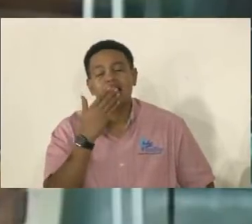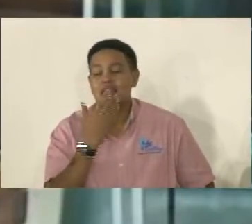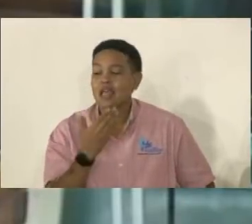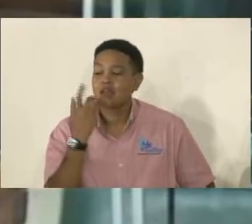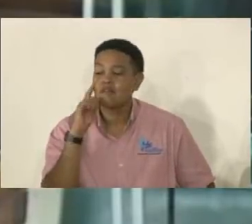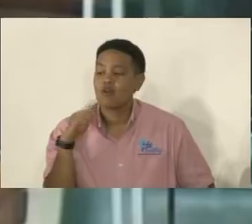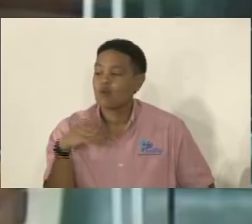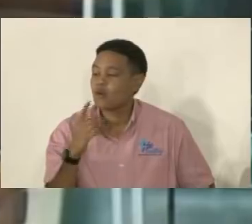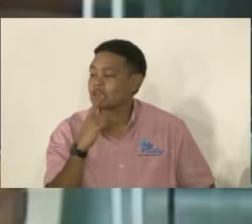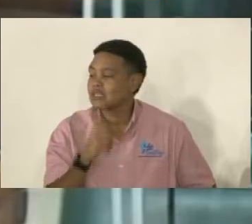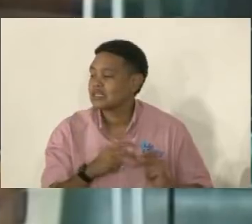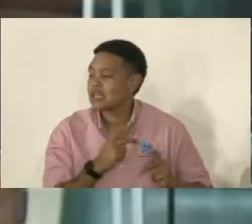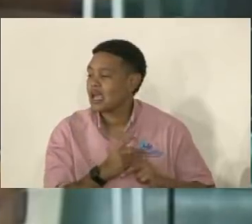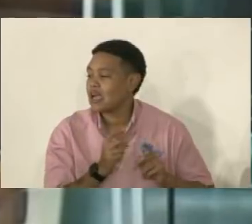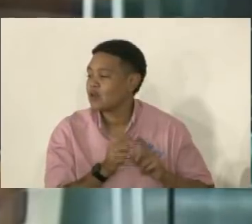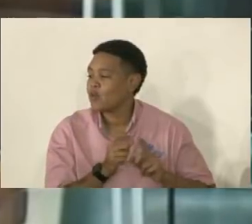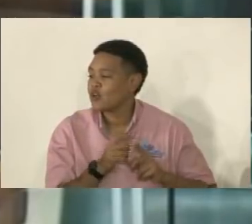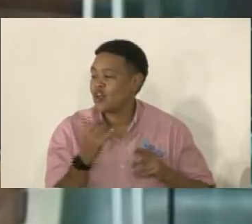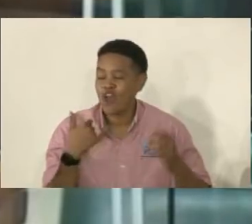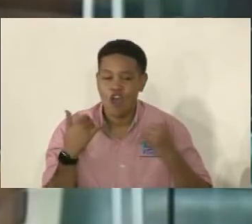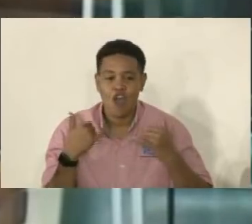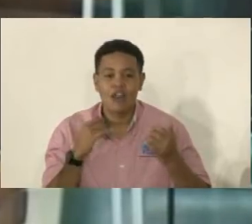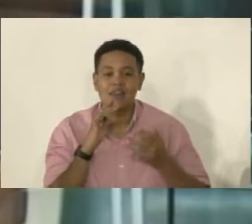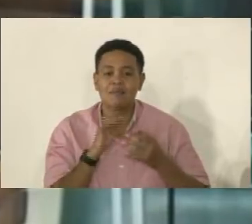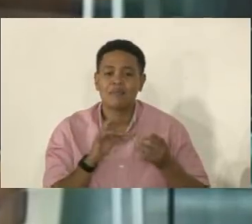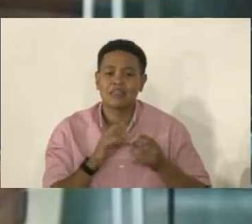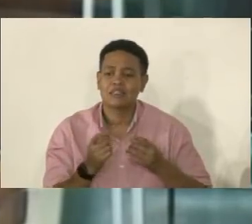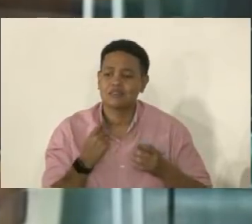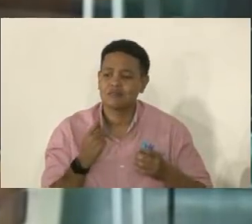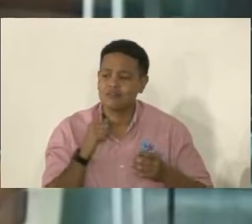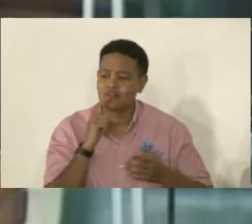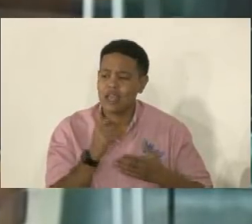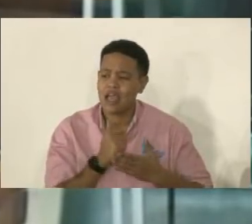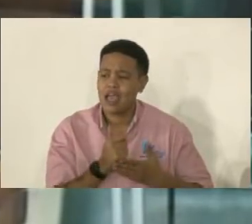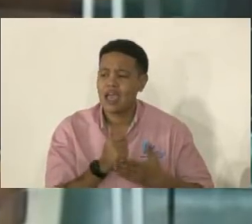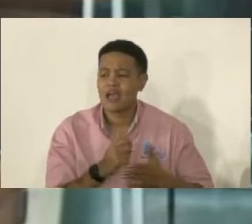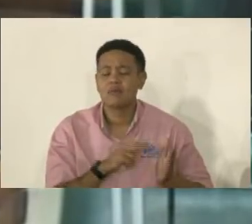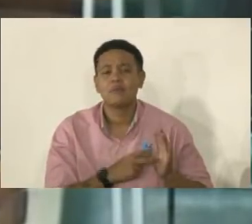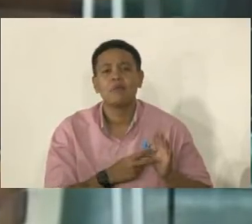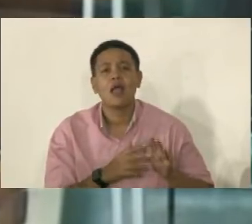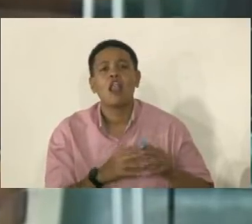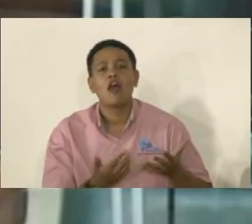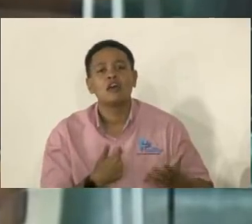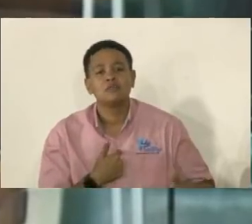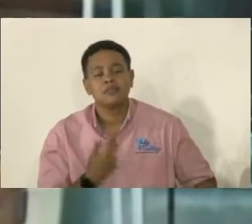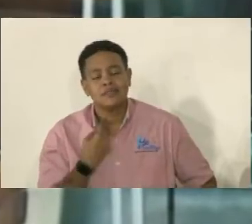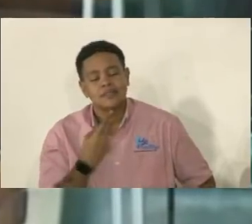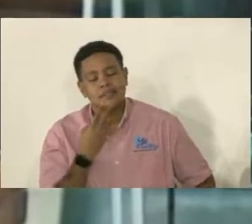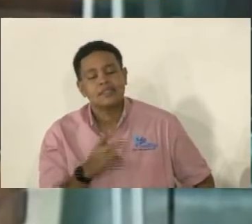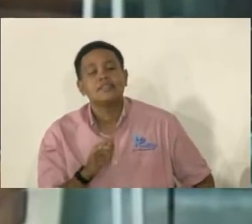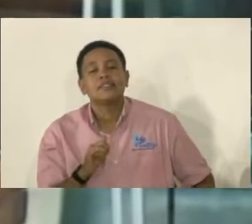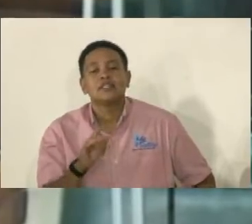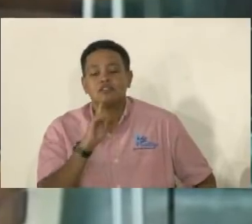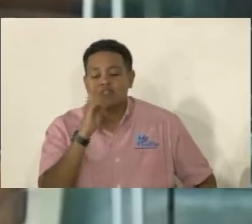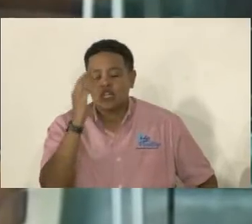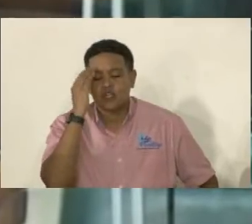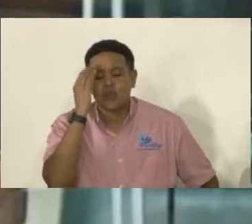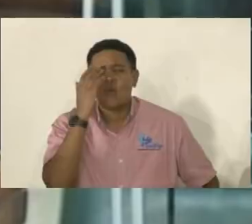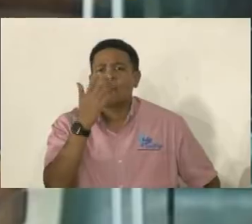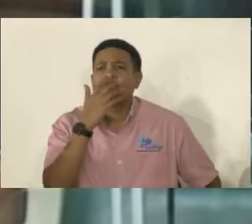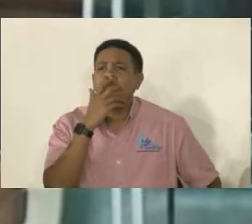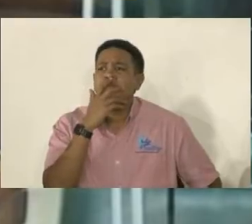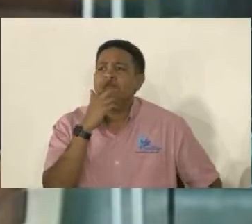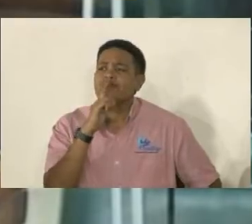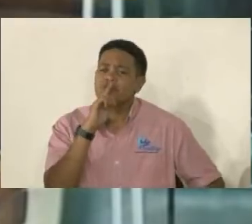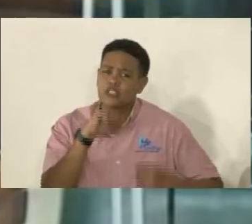the kind words, the phone calls, the messages. It helps, and it means a lot to me to know that there